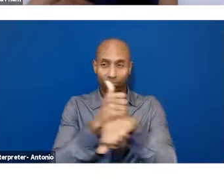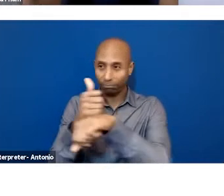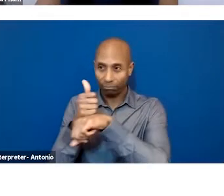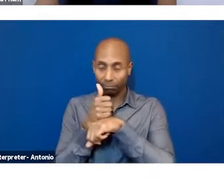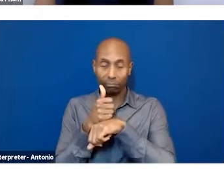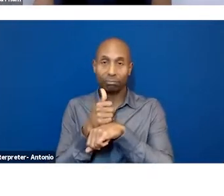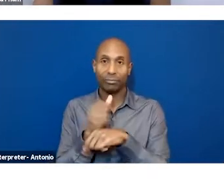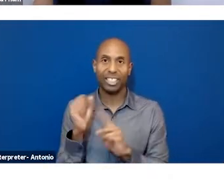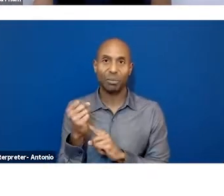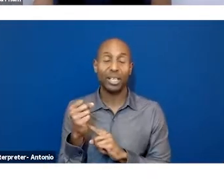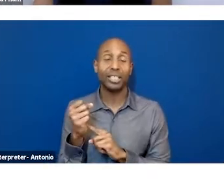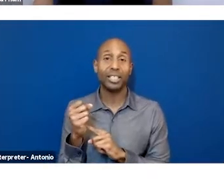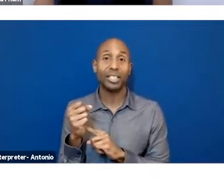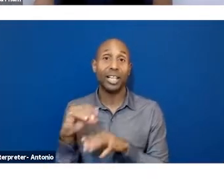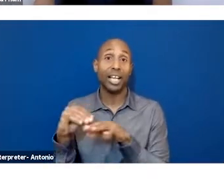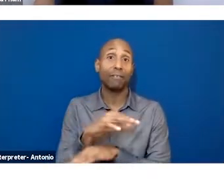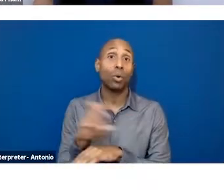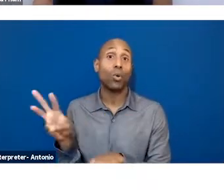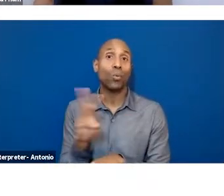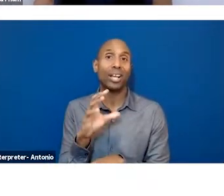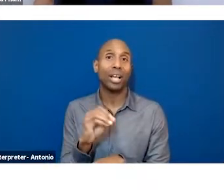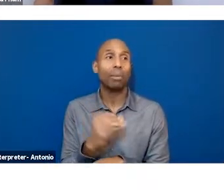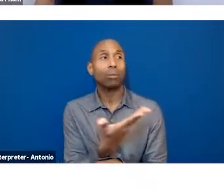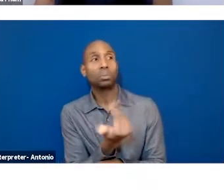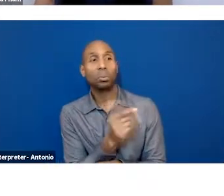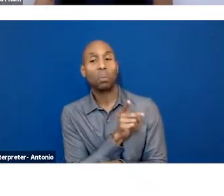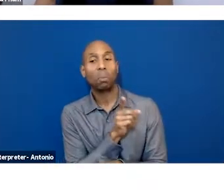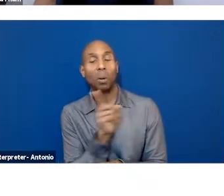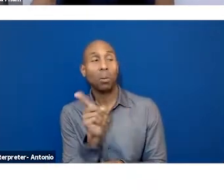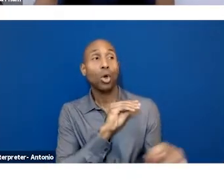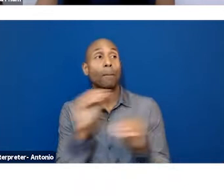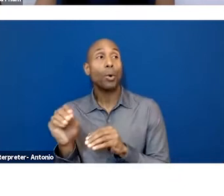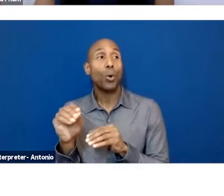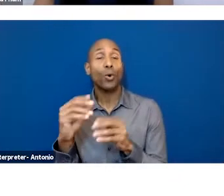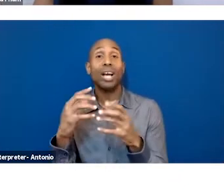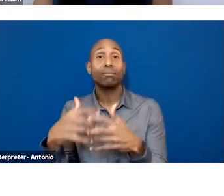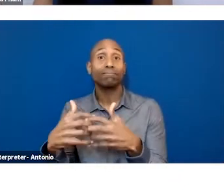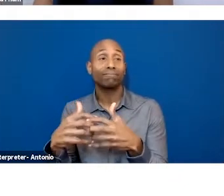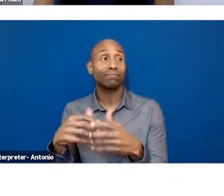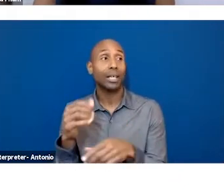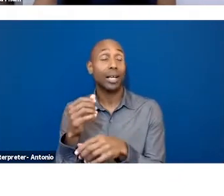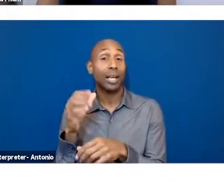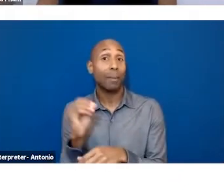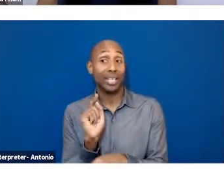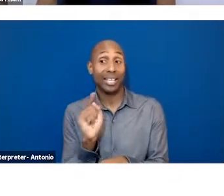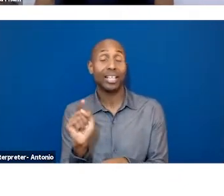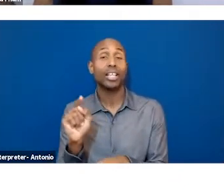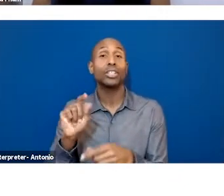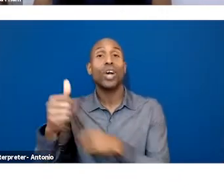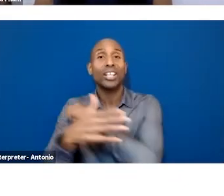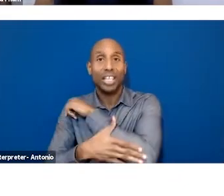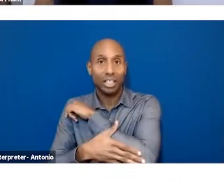to offshore their production, a strategy designed to help them maximize their profits by